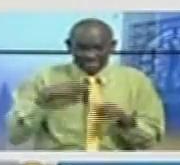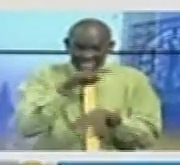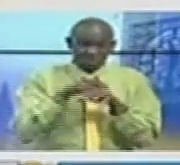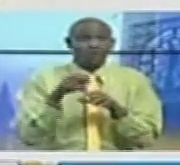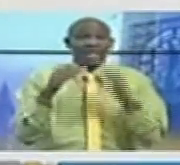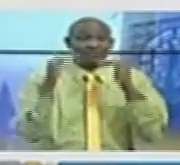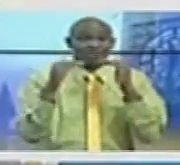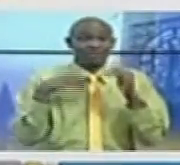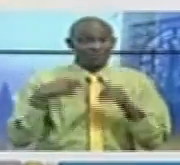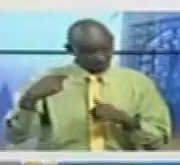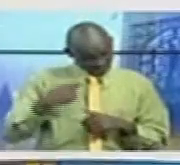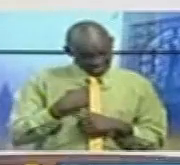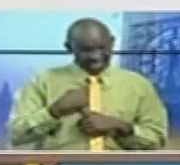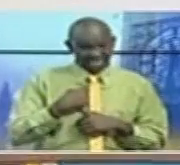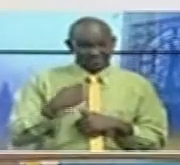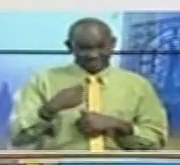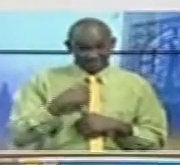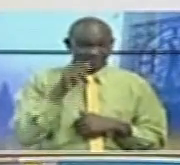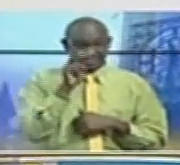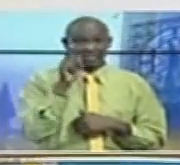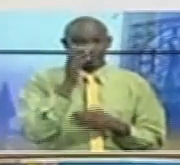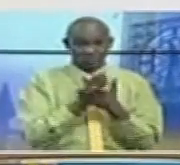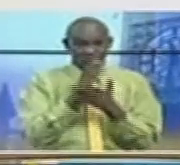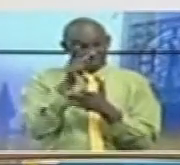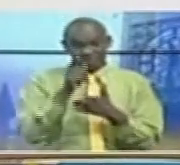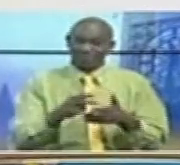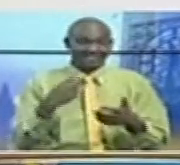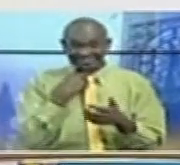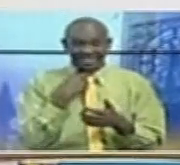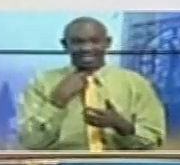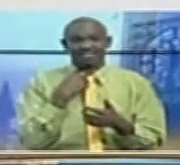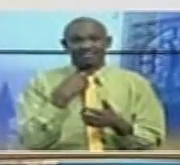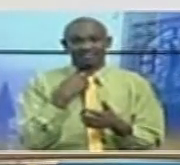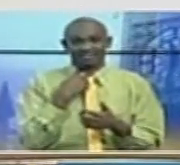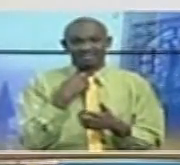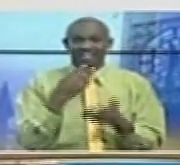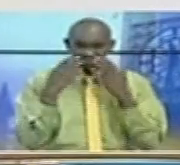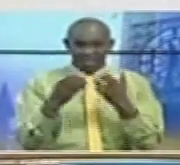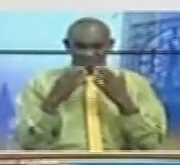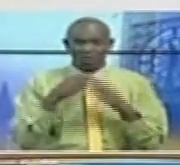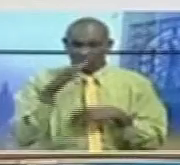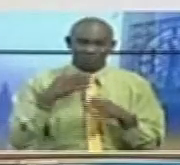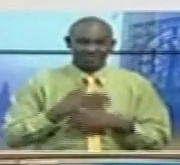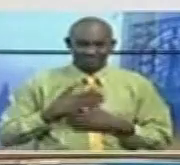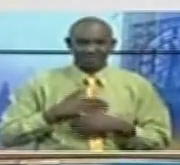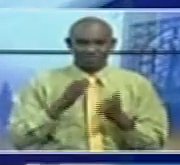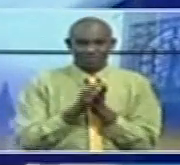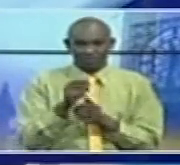level. So to me, I see really on that we may hit a snag. Thank you, Dean. Always a pleasure. Thanks a lot. Thanks a lot.